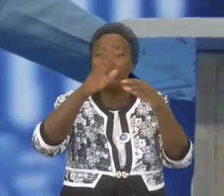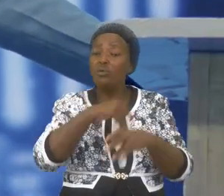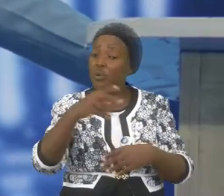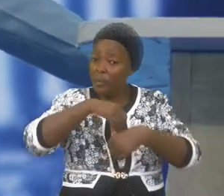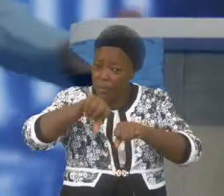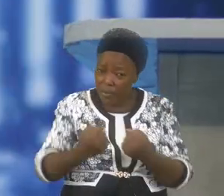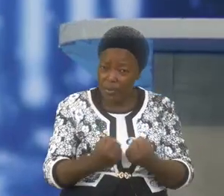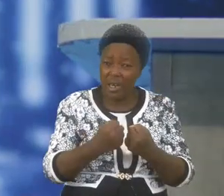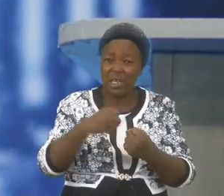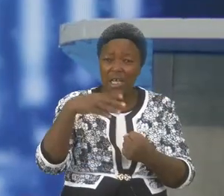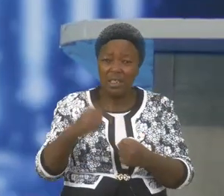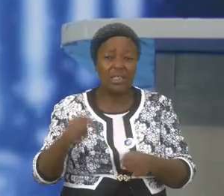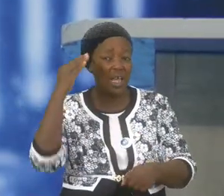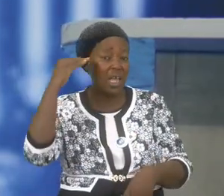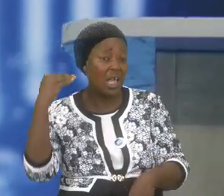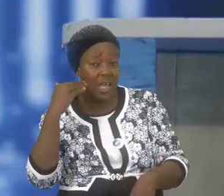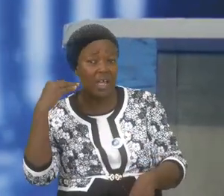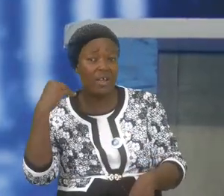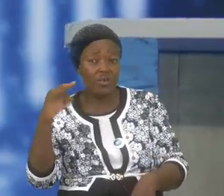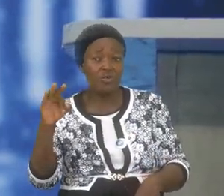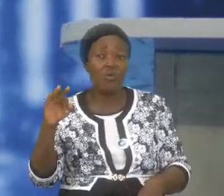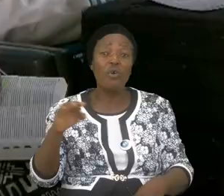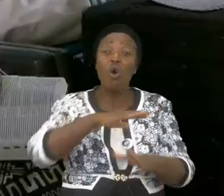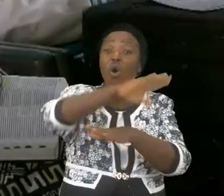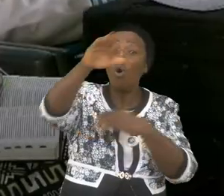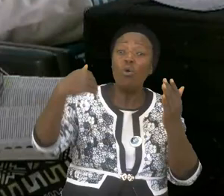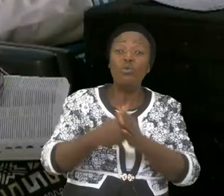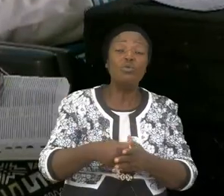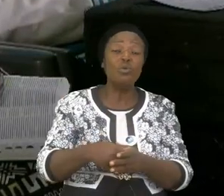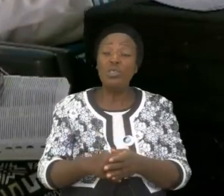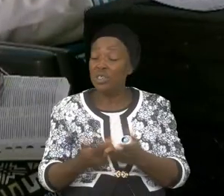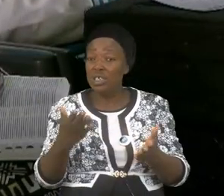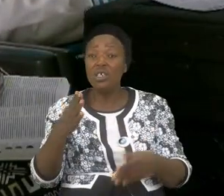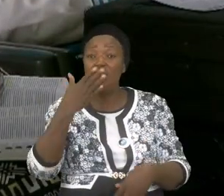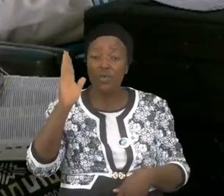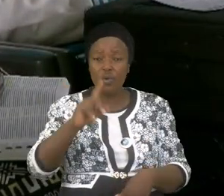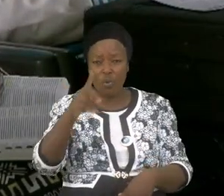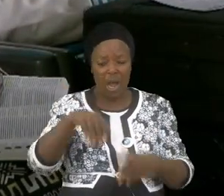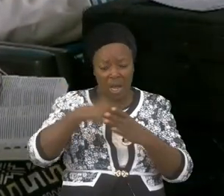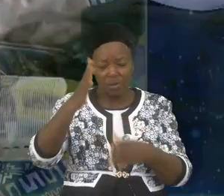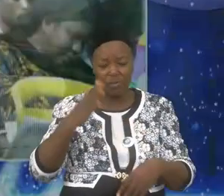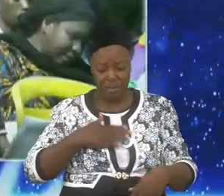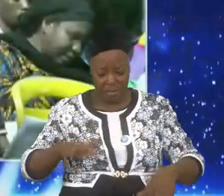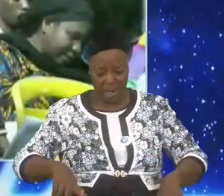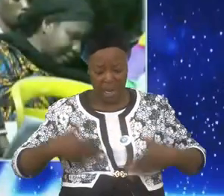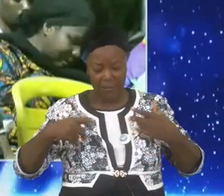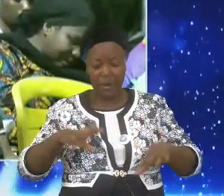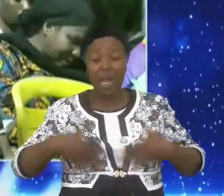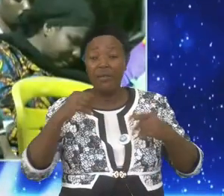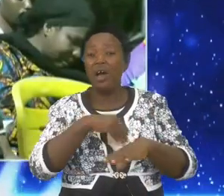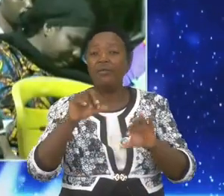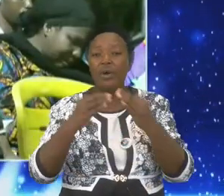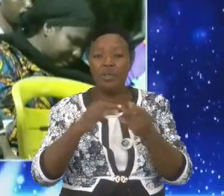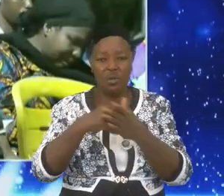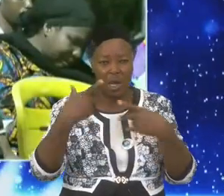out of my life and family. It will happen tonight. Call unto me, and I will answer